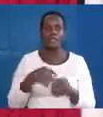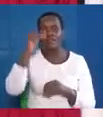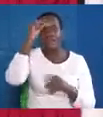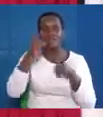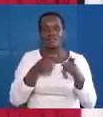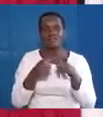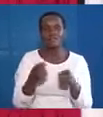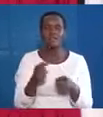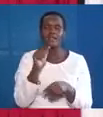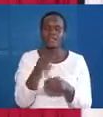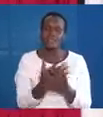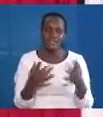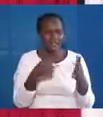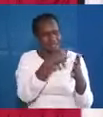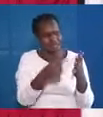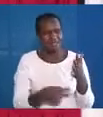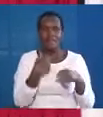These are the things that make people fight.